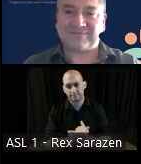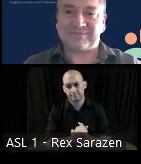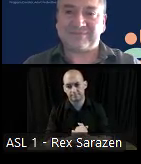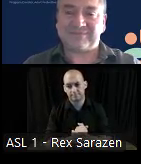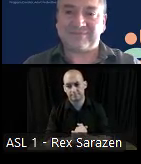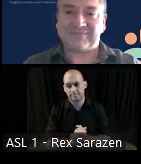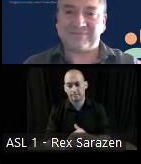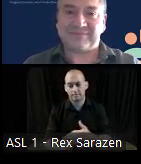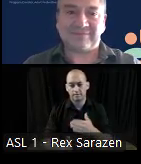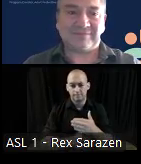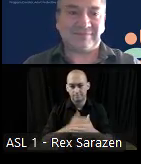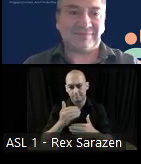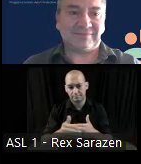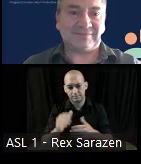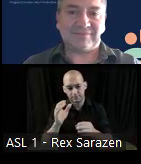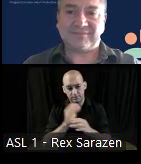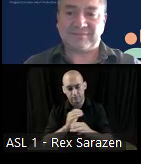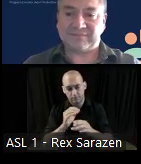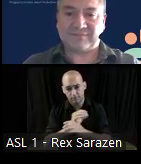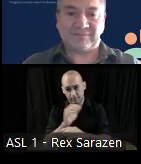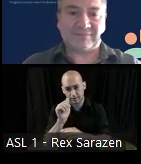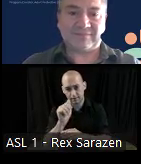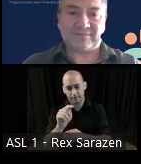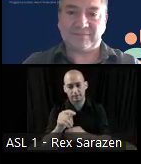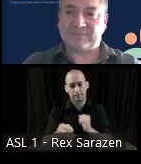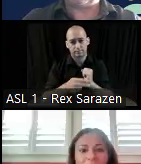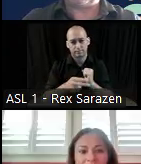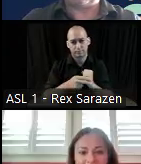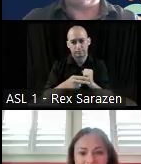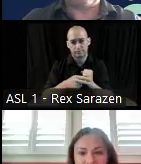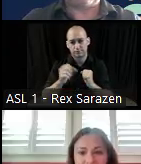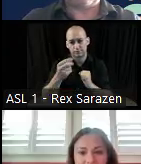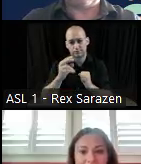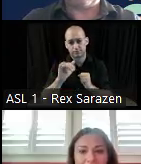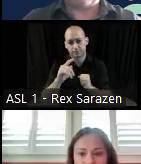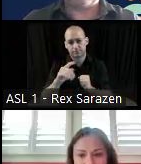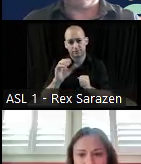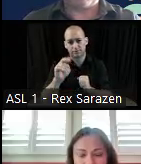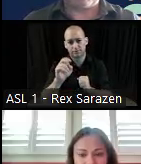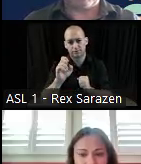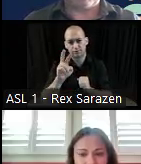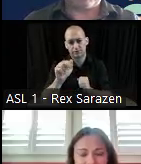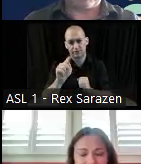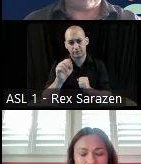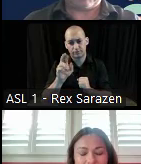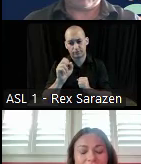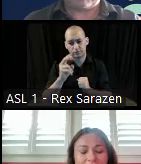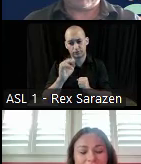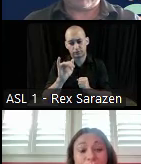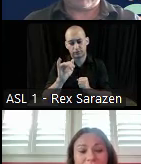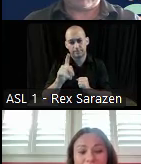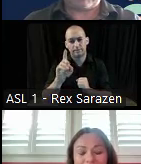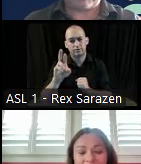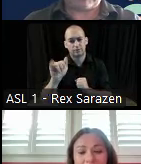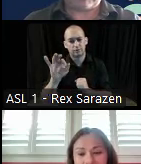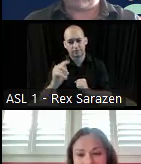Next slide. And looking at the for the conservatorship draft recommendations that our team is continuing to, just